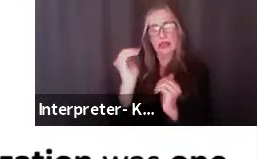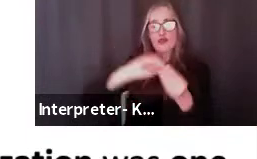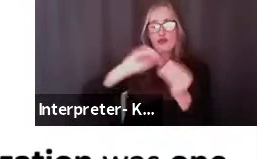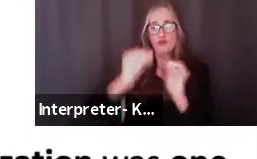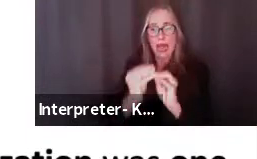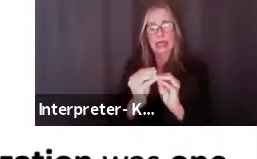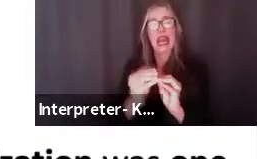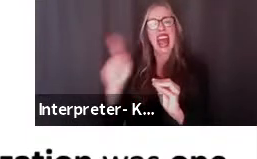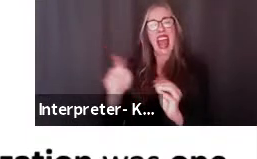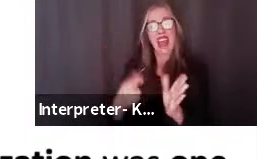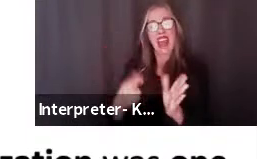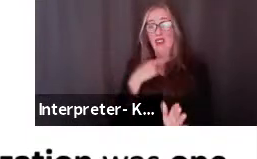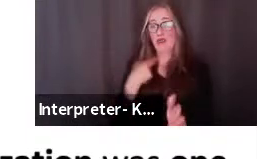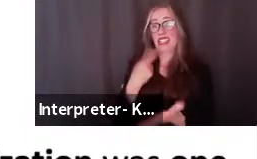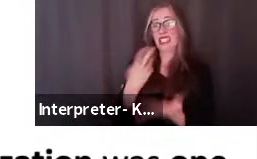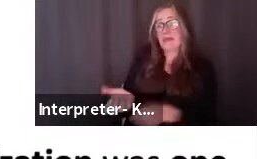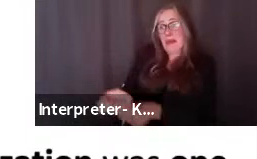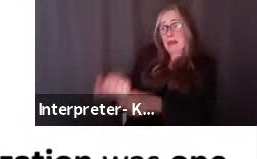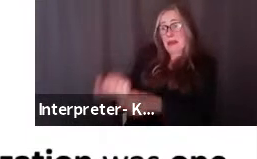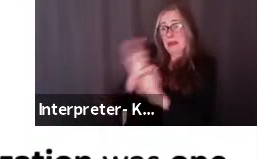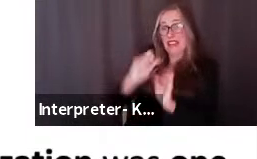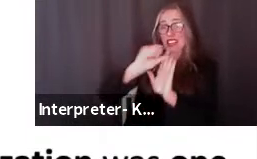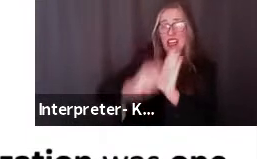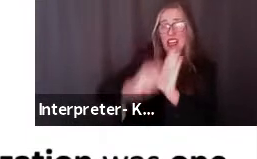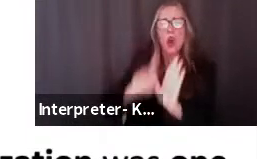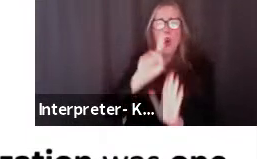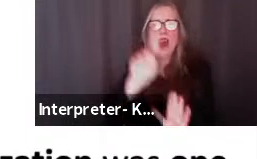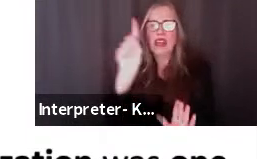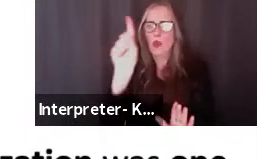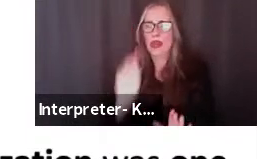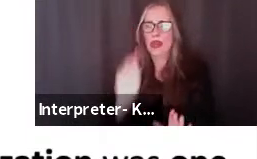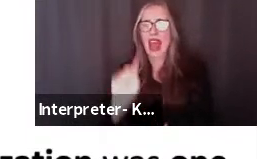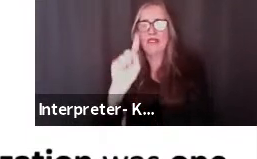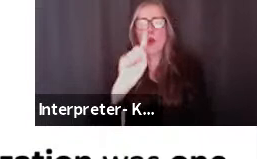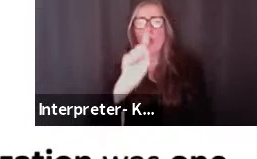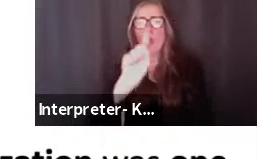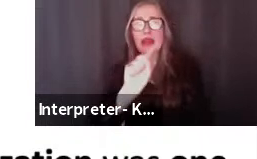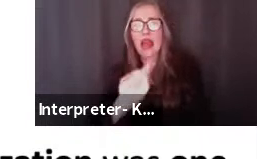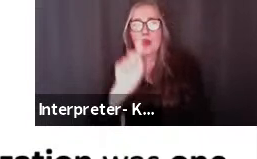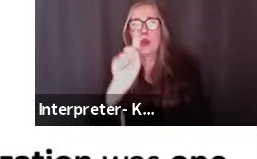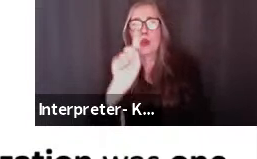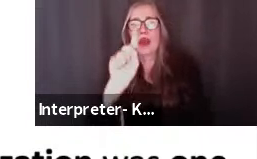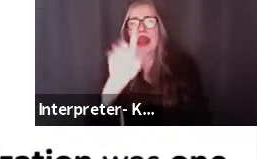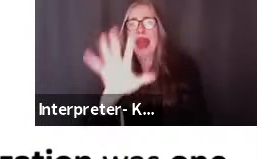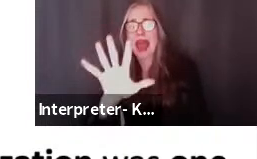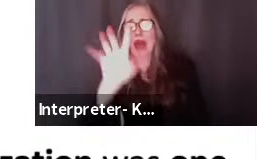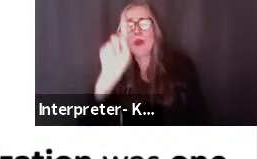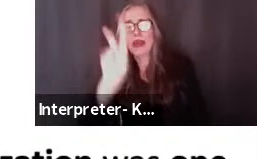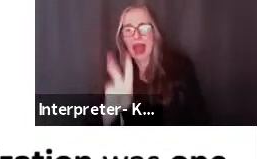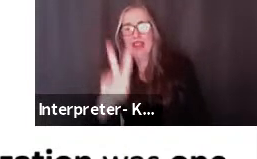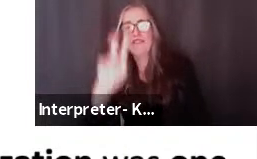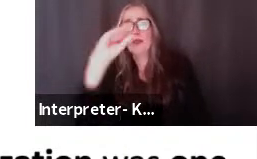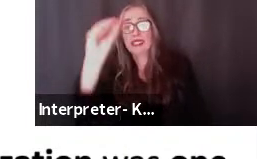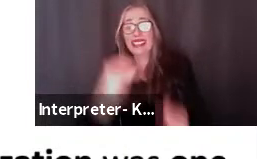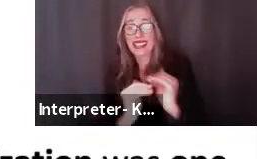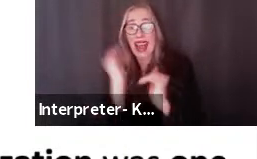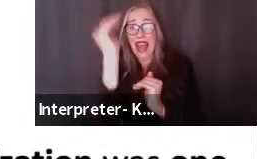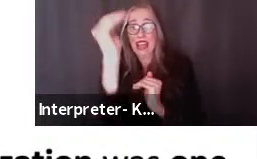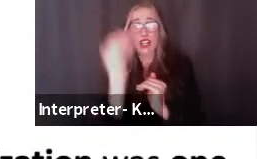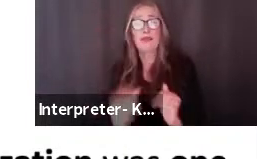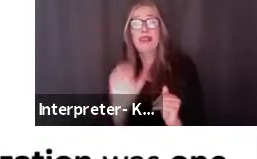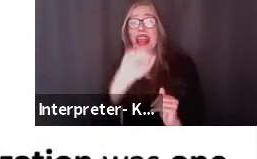sterilization was one and a half times higher than that of non-asian nativity women asian nativity men had a statistically